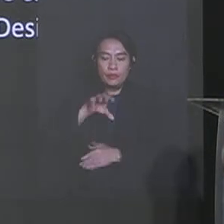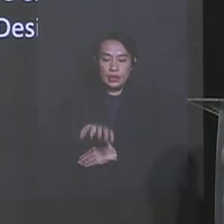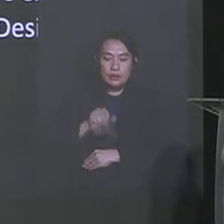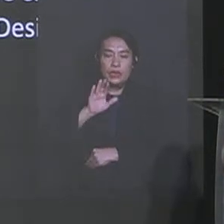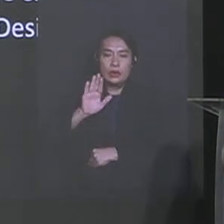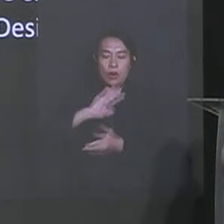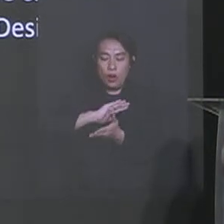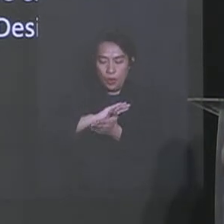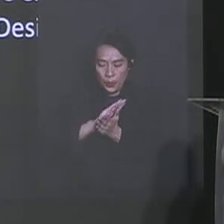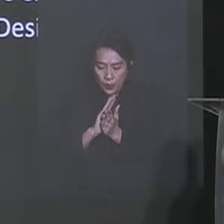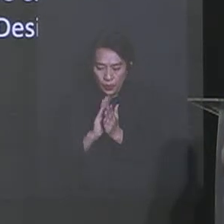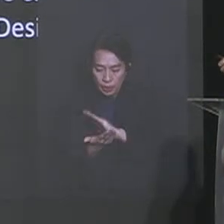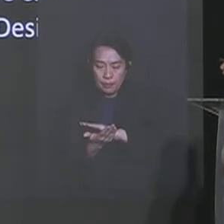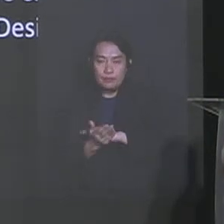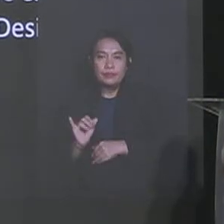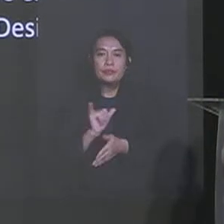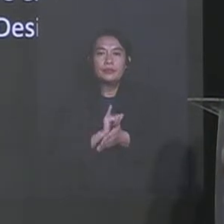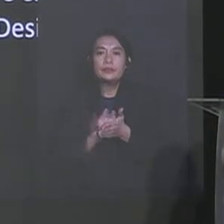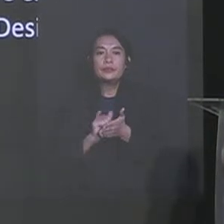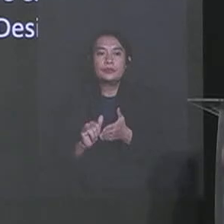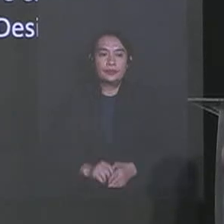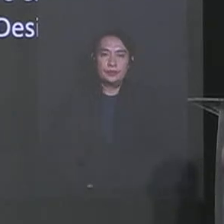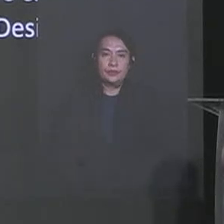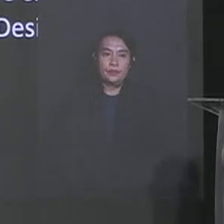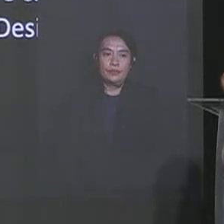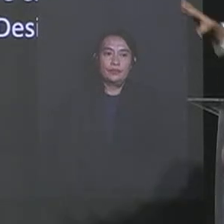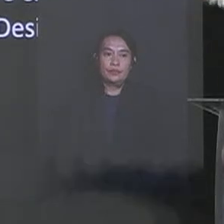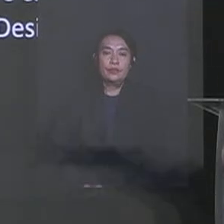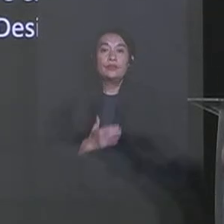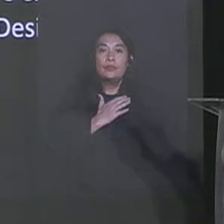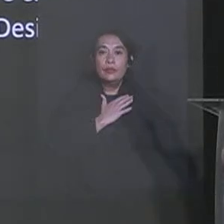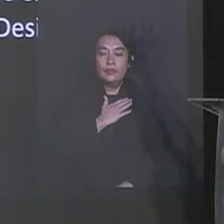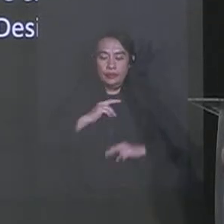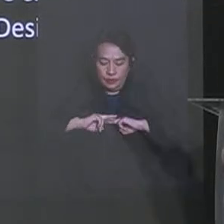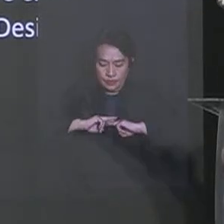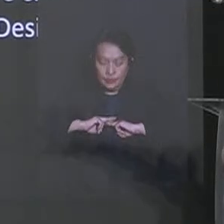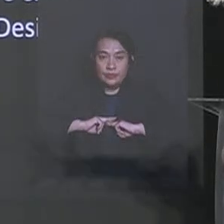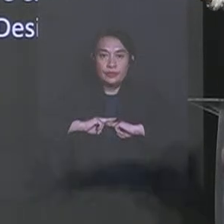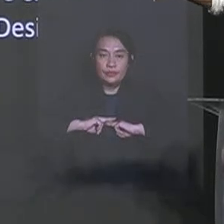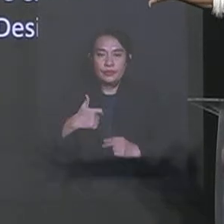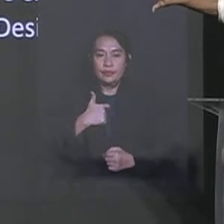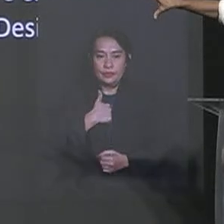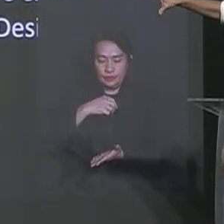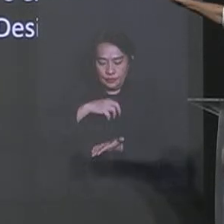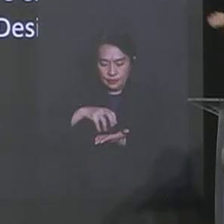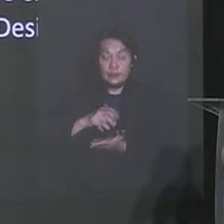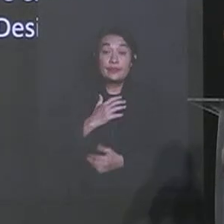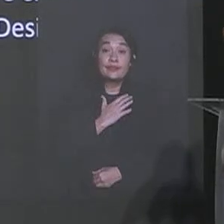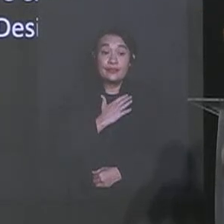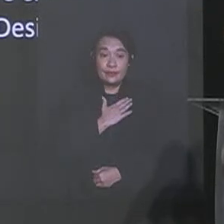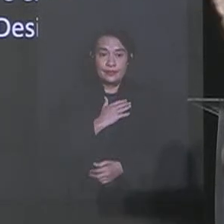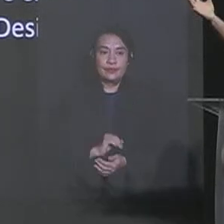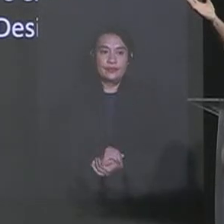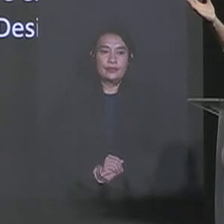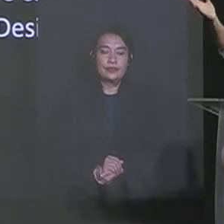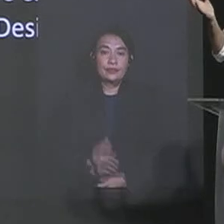But before I get there, I wanted to share a little bit about myself. This is sort of my trajectory in life on one slide.